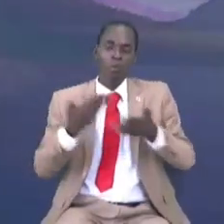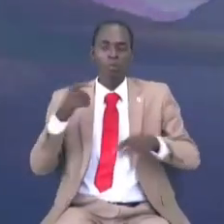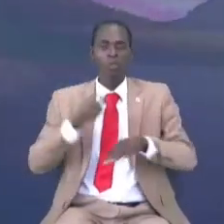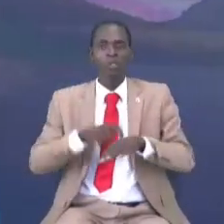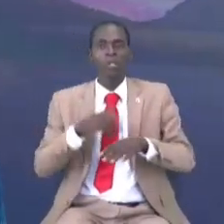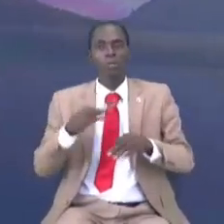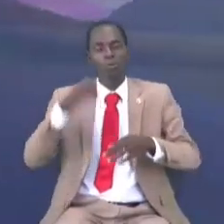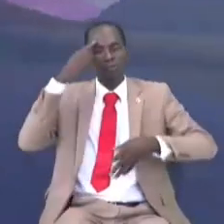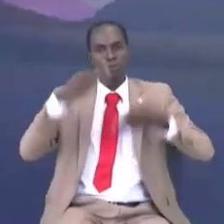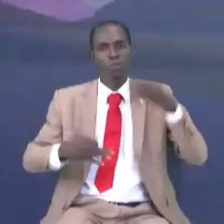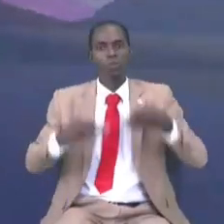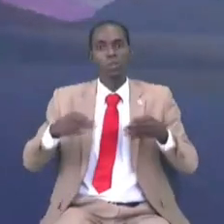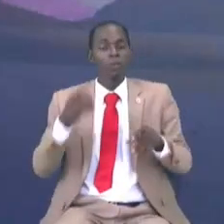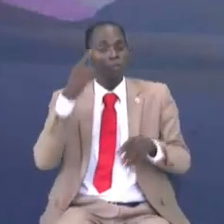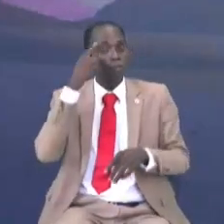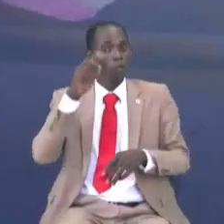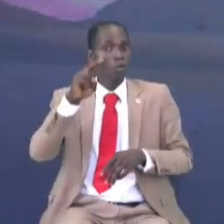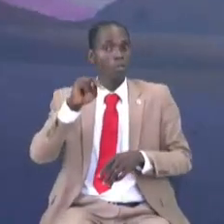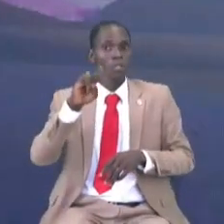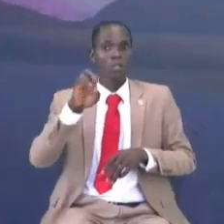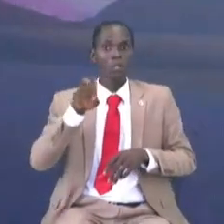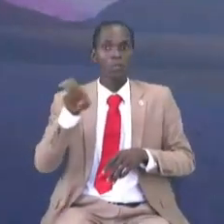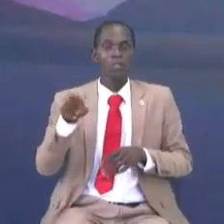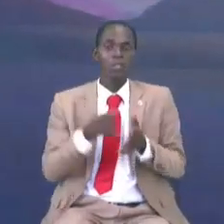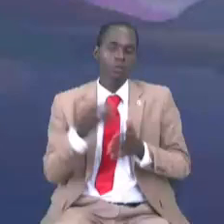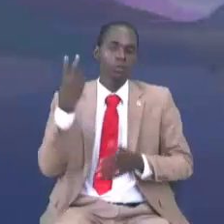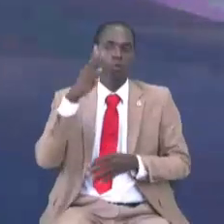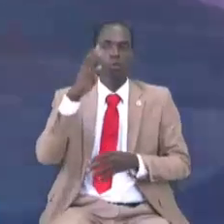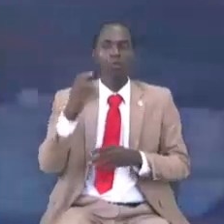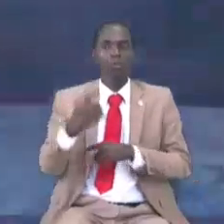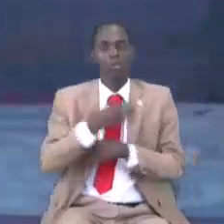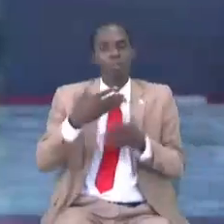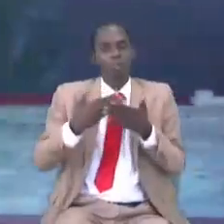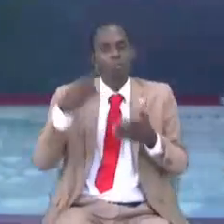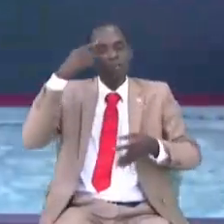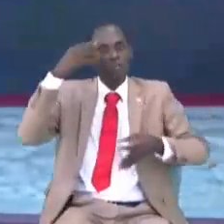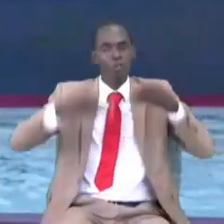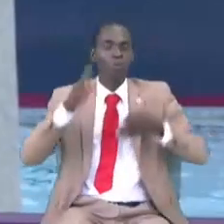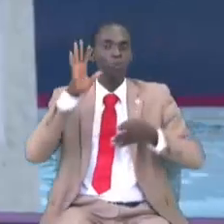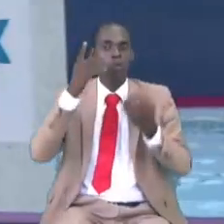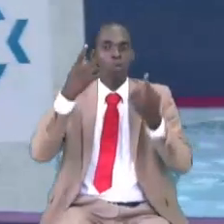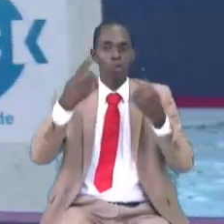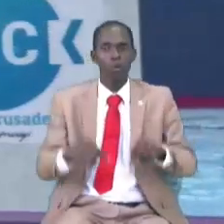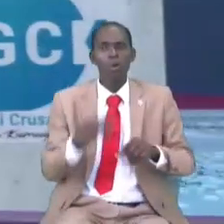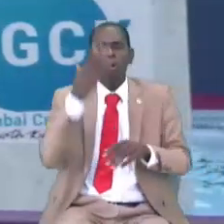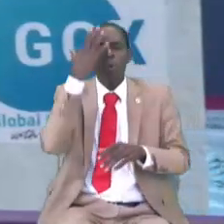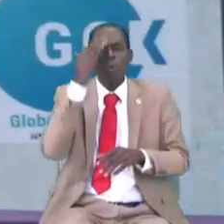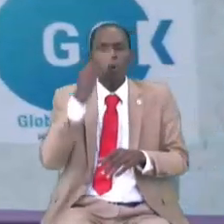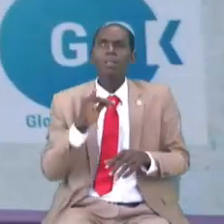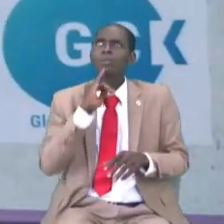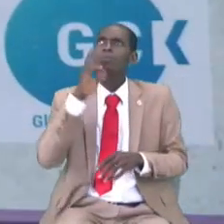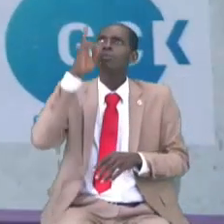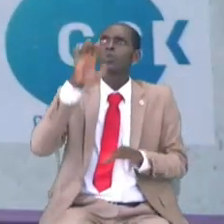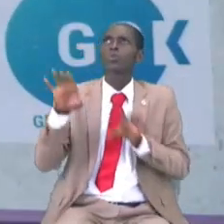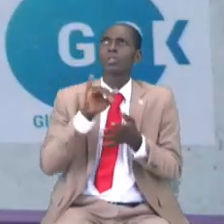judgment will come. Why does he do that? To give the people chance to think of their ways